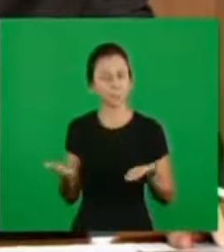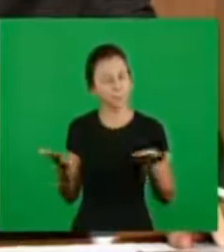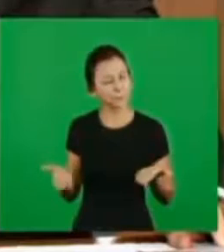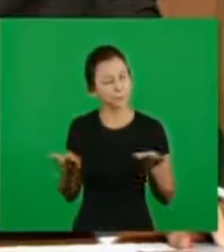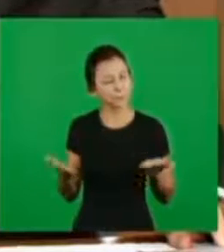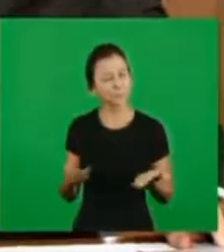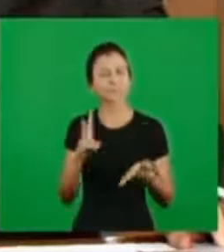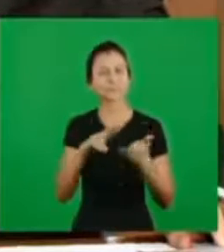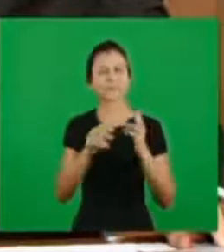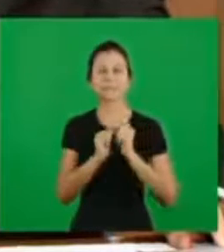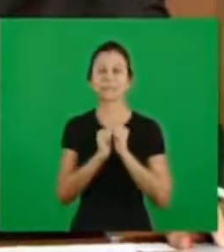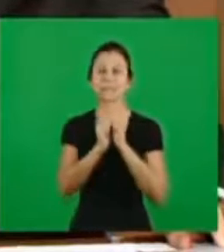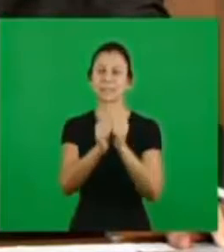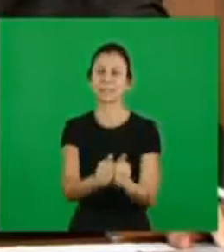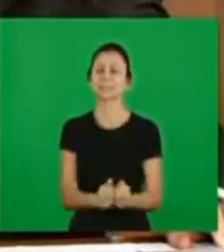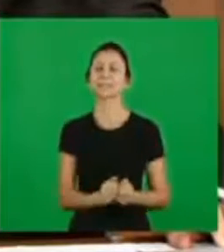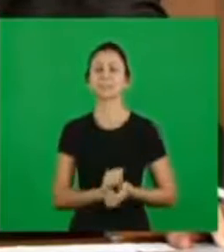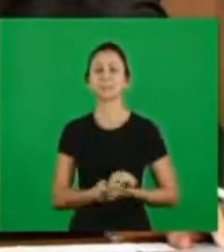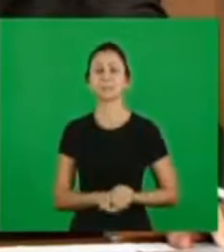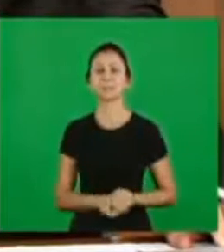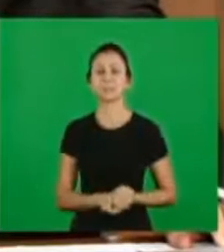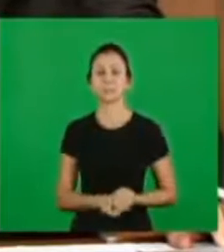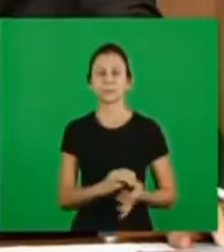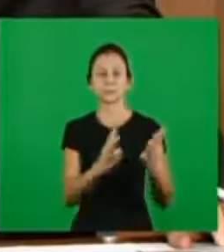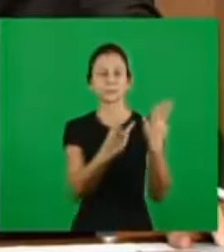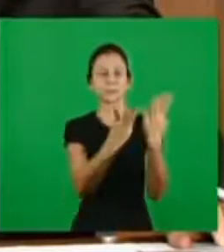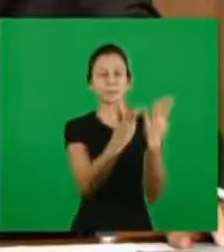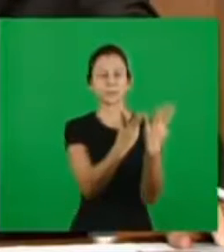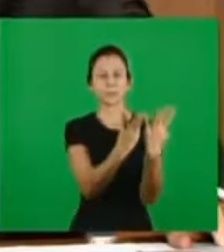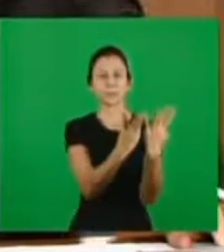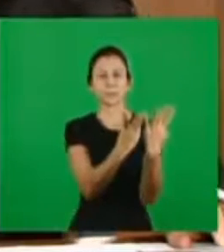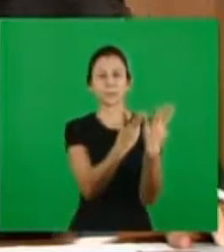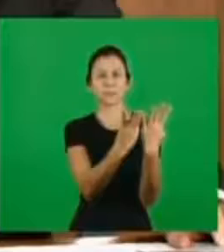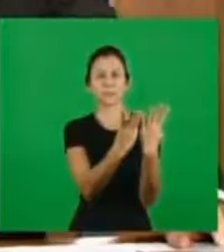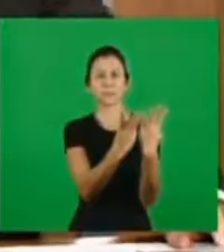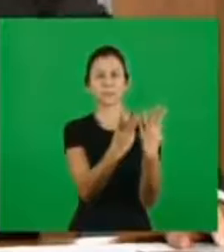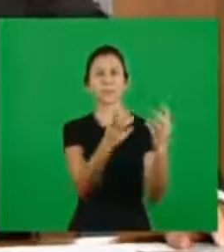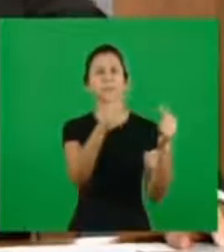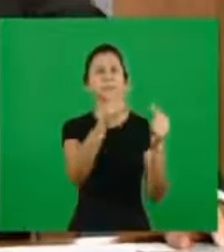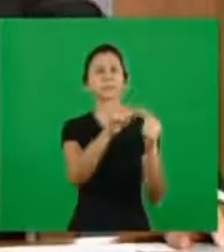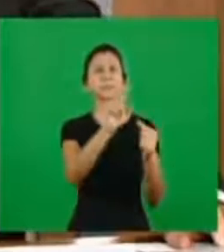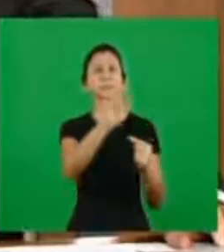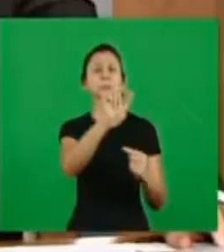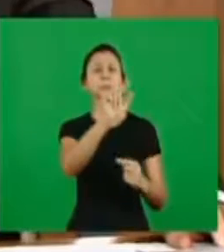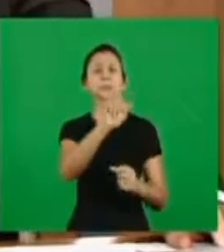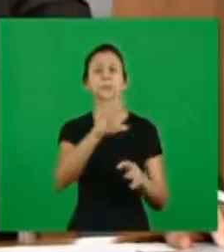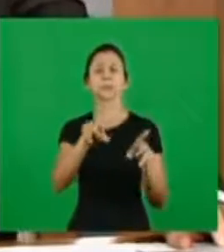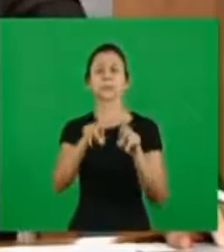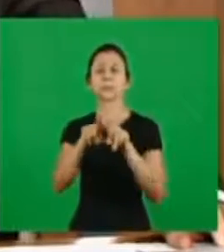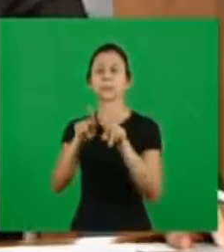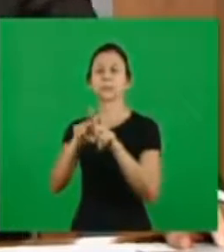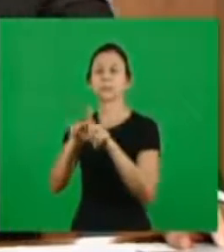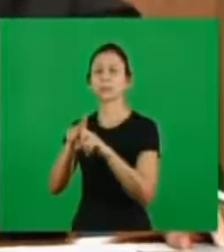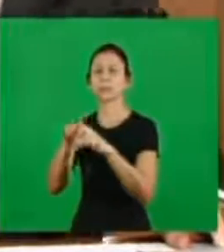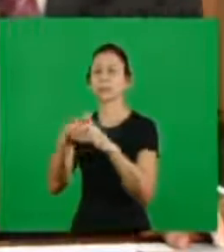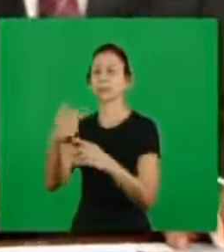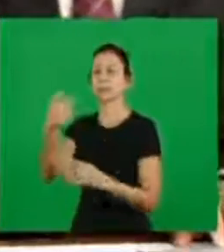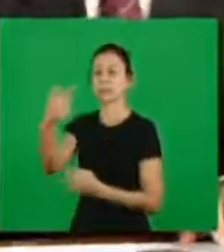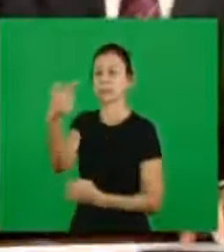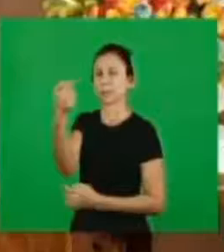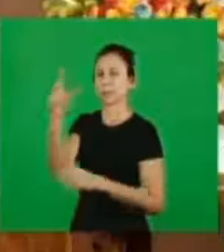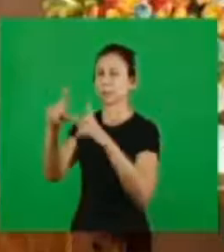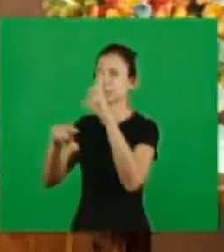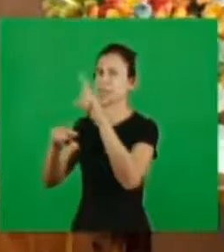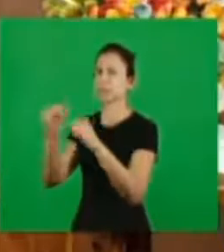Now everybody standing, we're going to read together. What does it mean, the seven lampstands, and what is the meaning